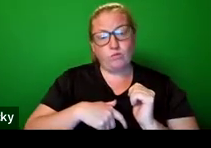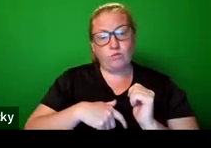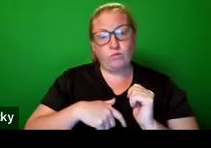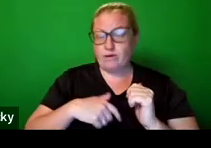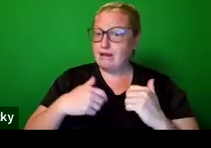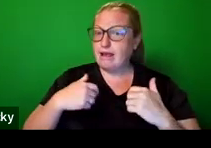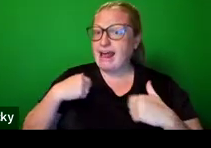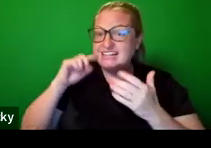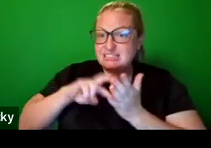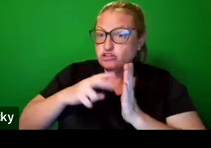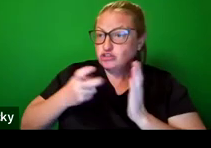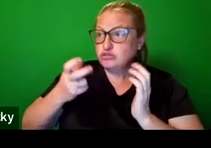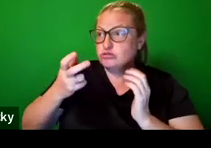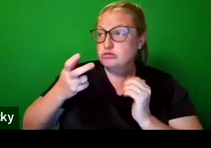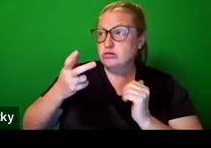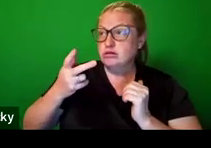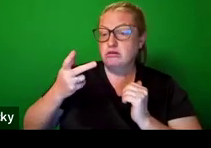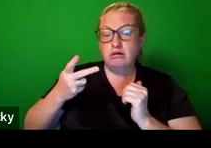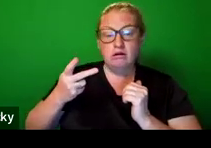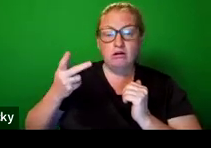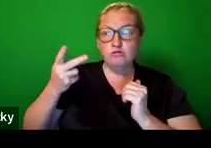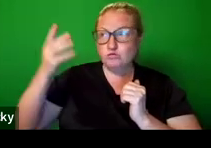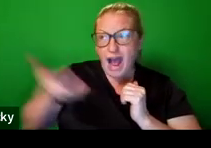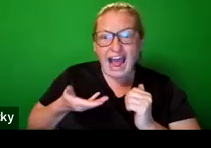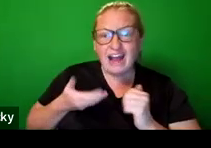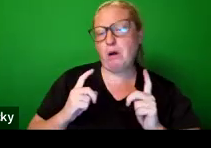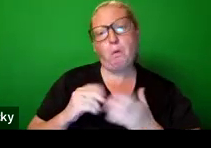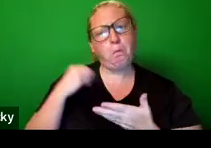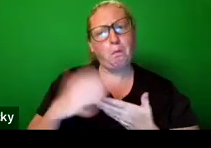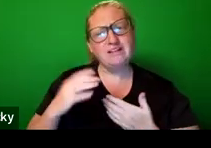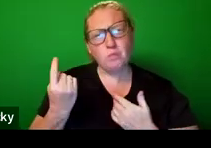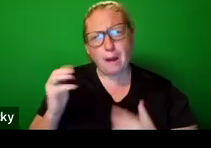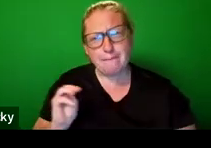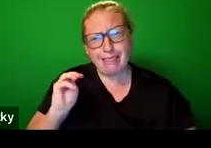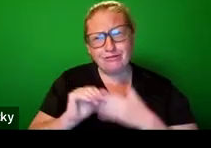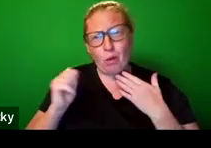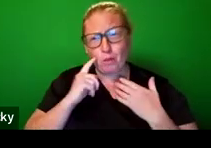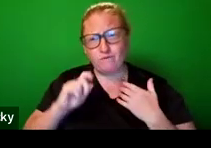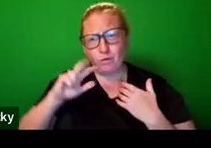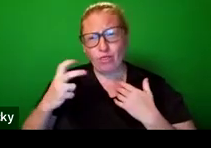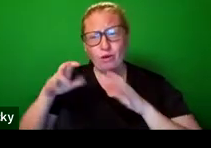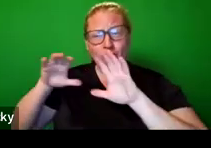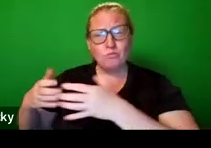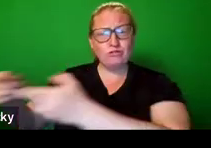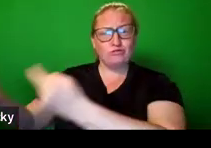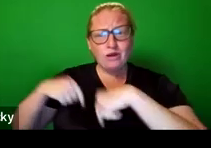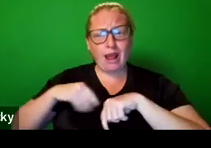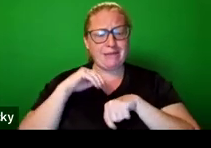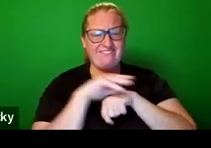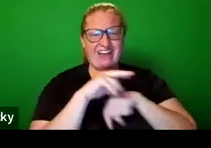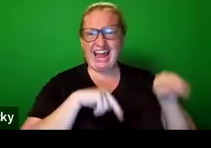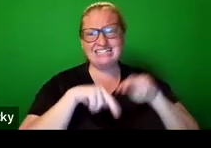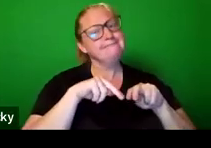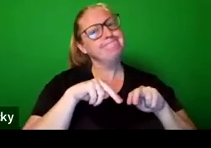doing this, but it seems to be an expensive endeavor. I mean, $1 million for a third party to come in and advise